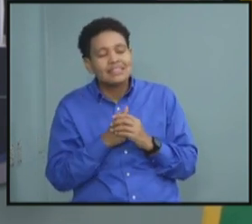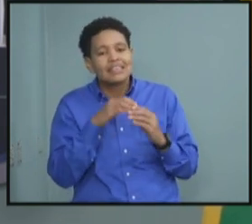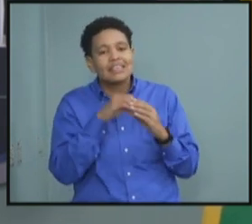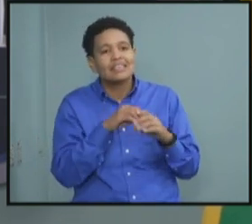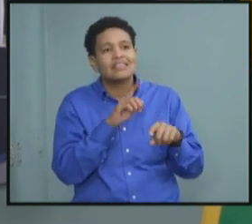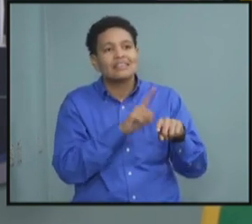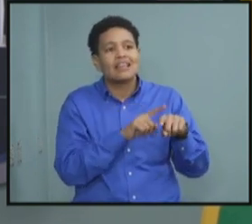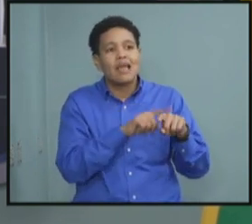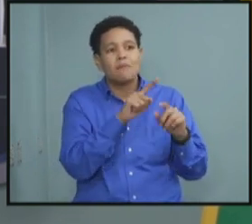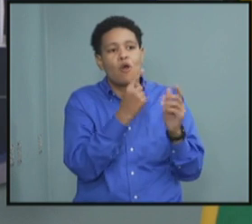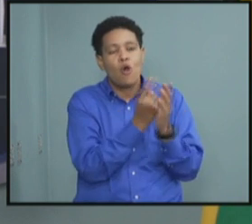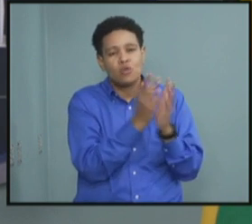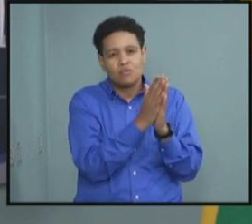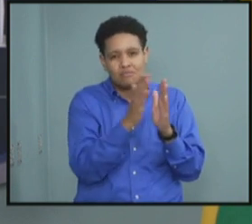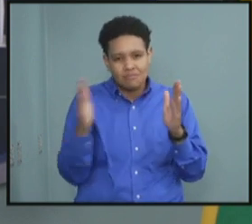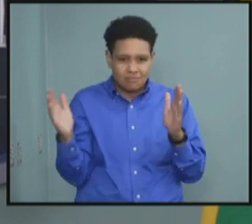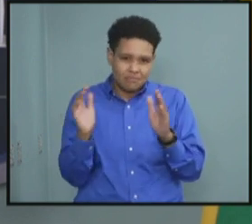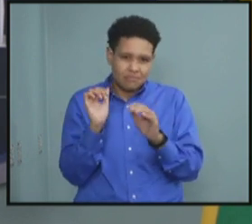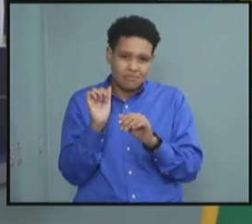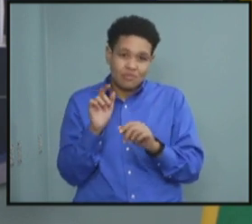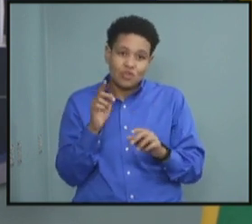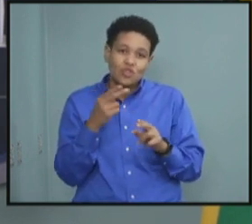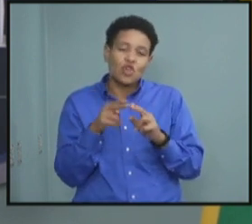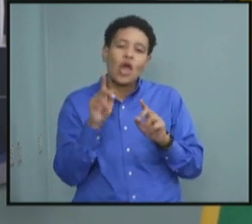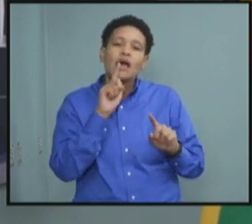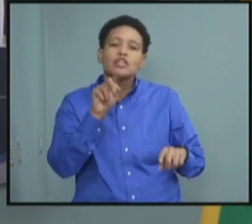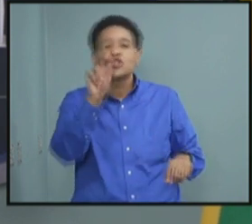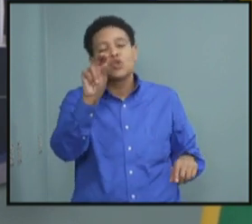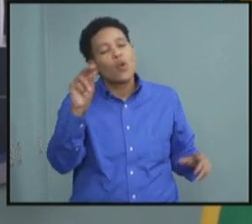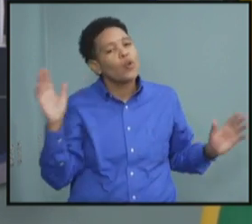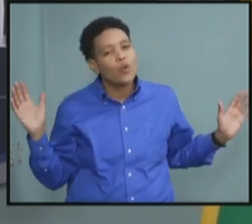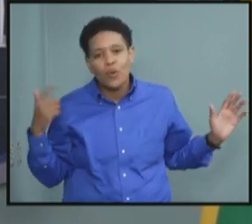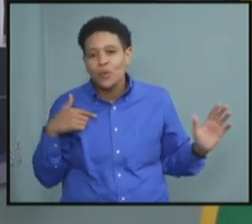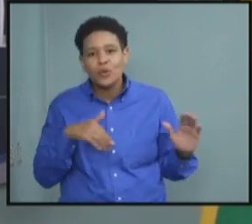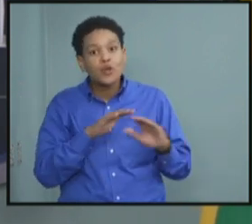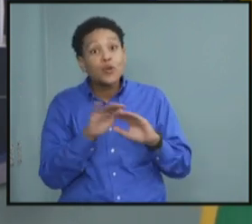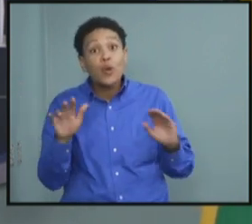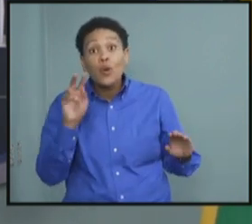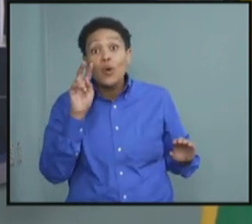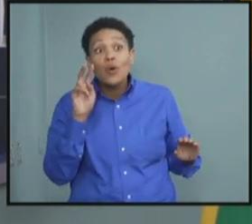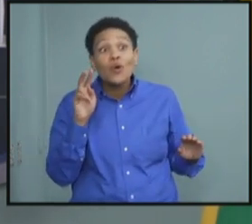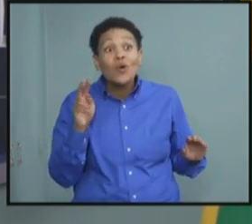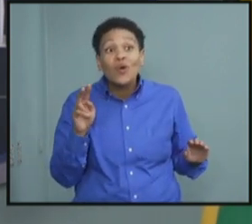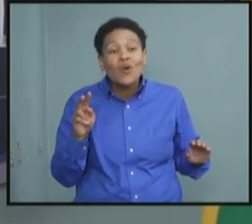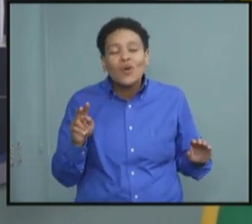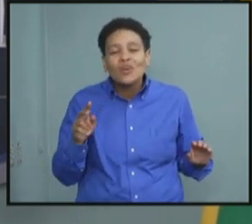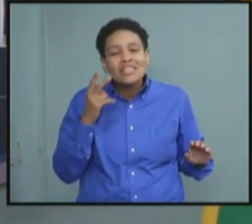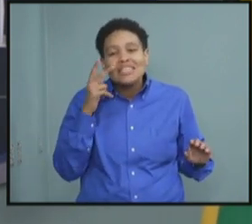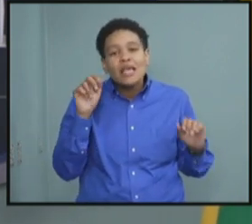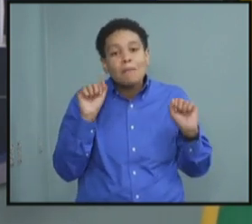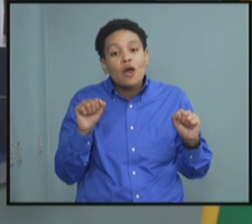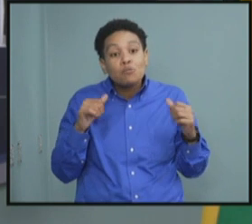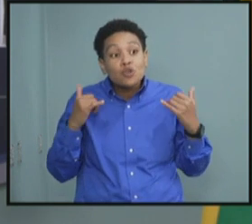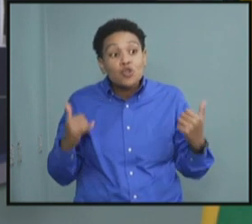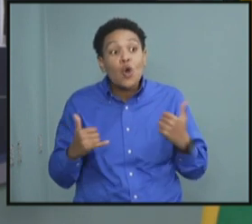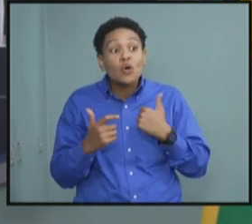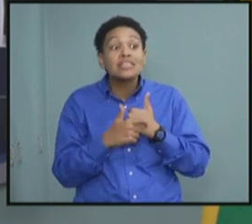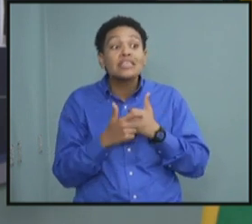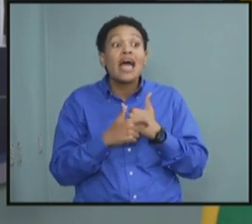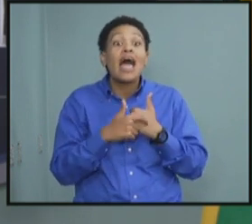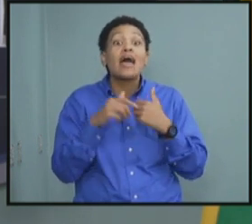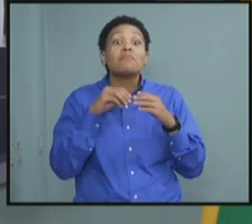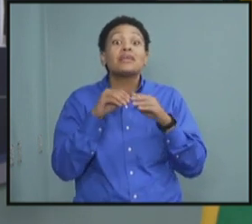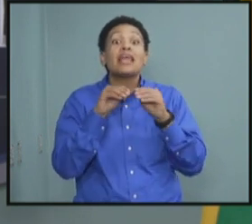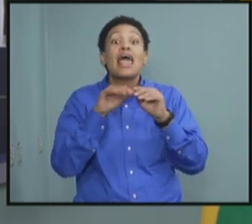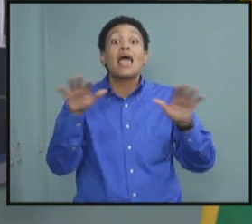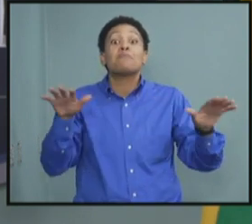curfew hours. So the short answer is no, we don't see it possible at this time in the epidemic